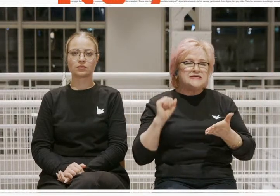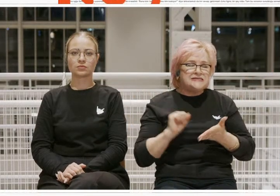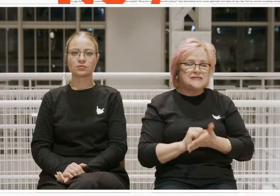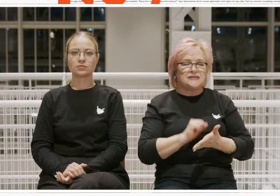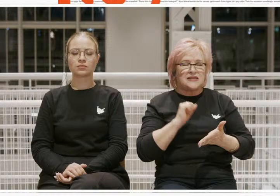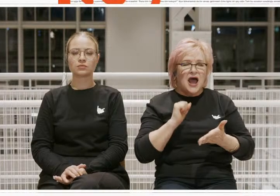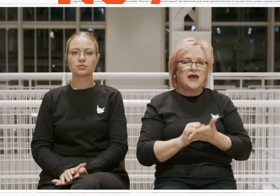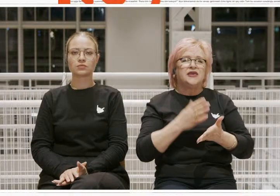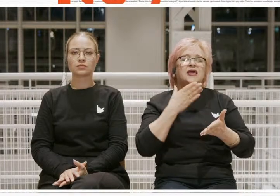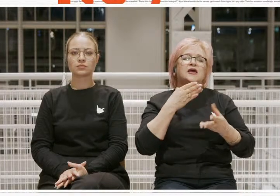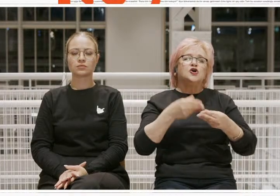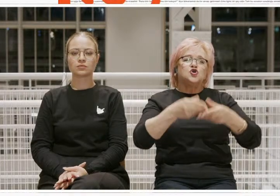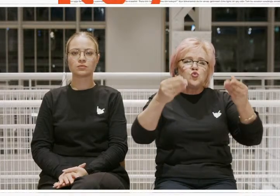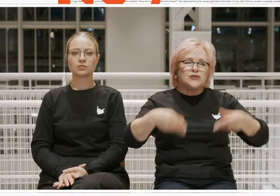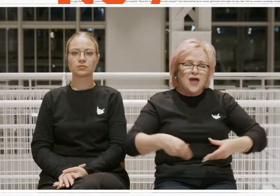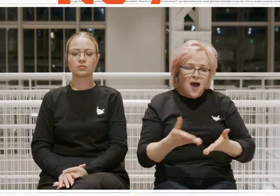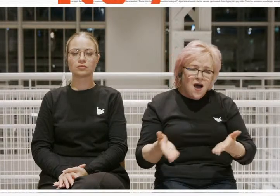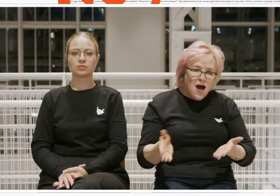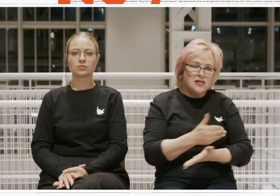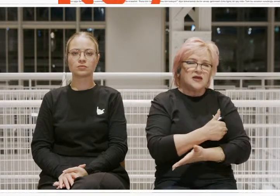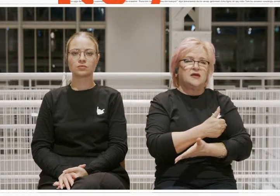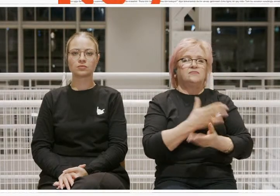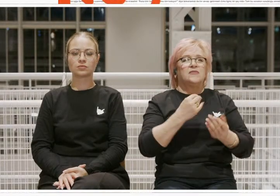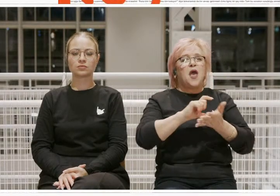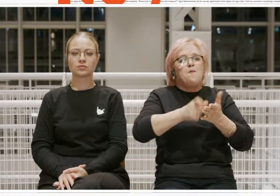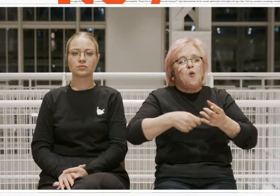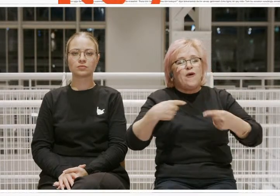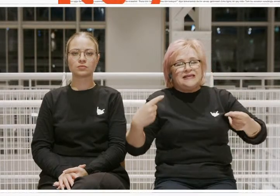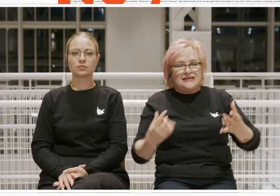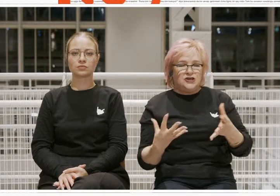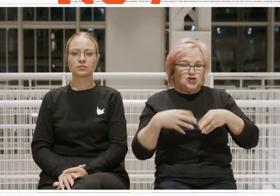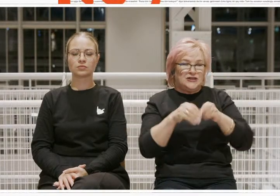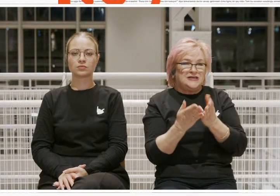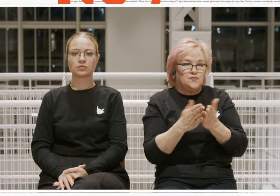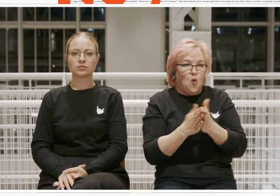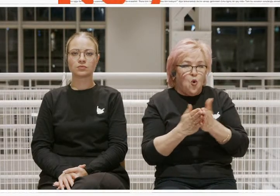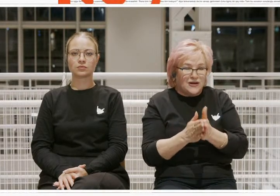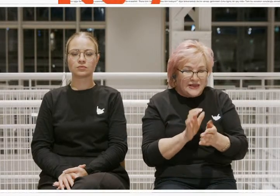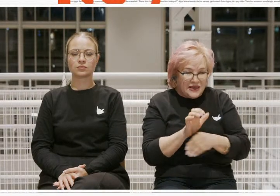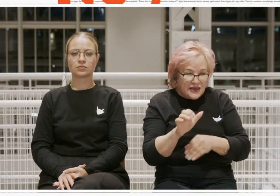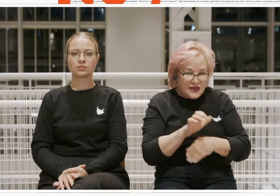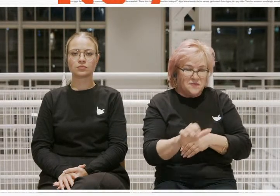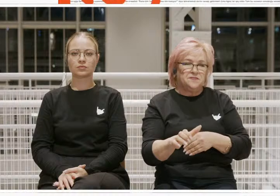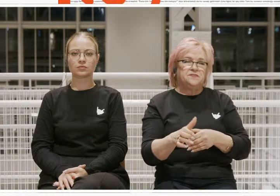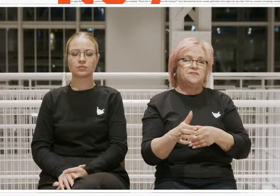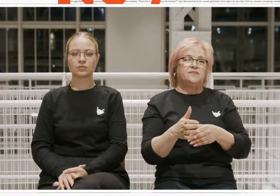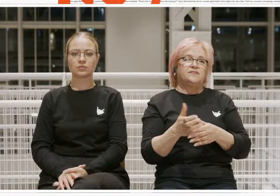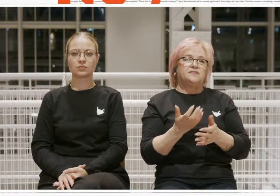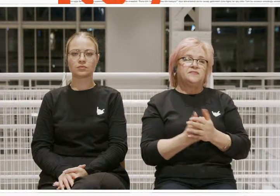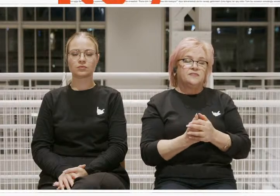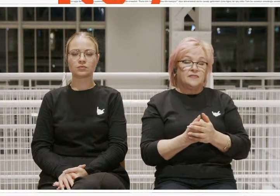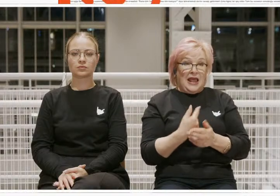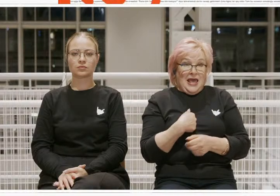and other publications. So I'm going to talk about two of them. The first one is Annex.